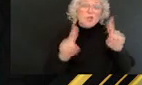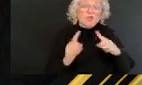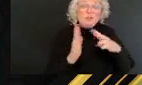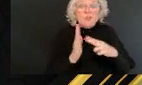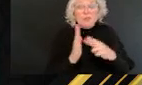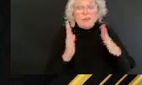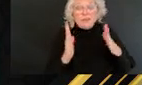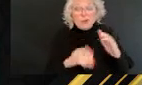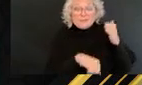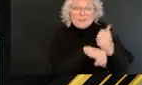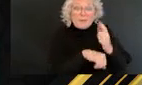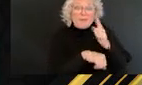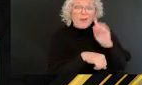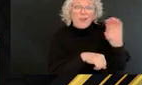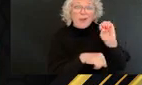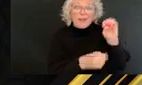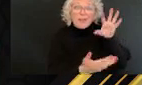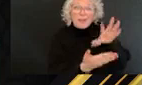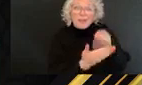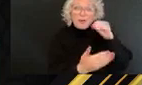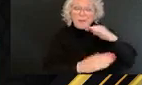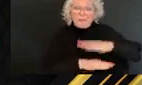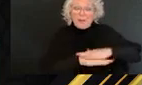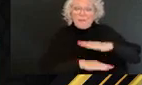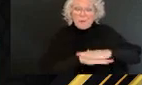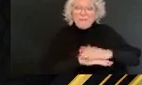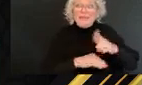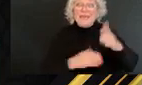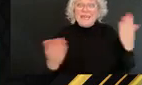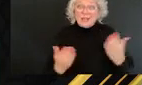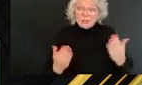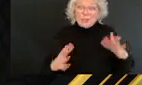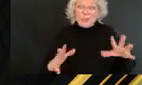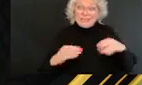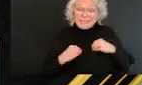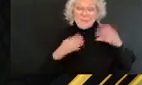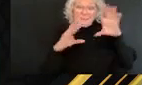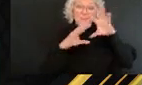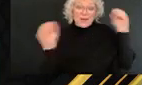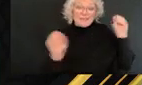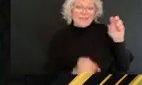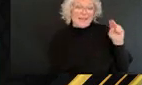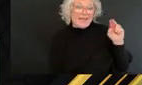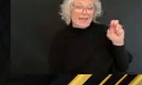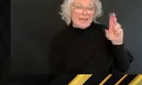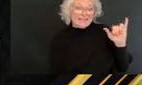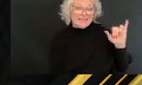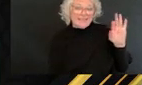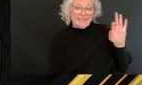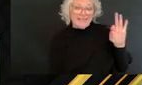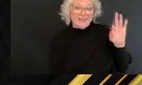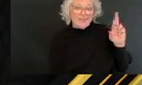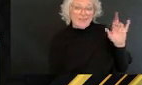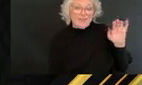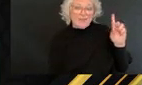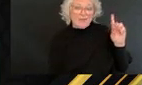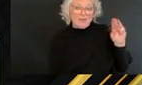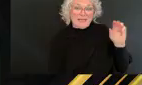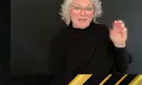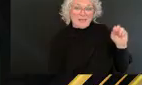screen reader setups for their e-learning platform. Here to accept the award is President Nancy Friedman.